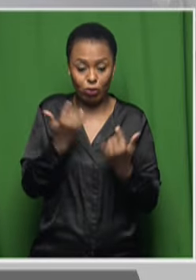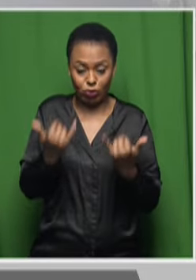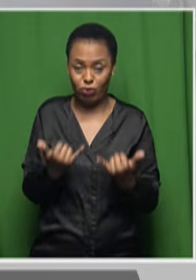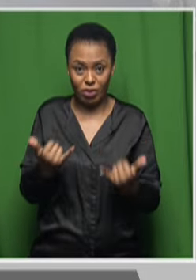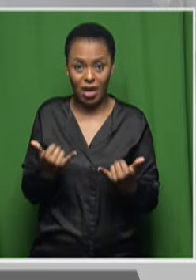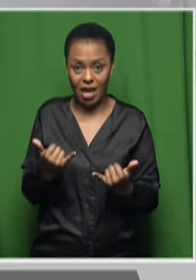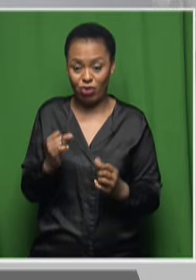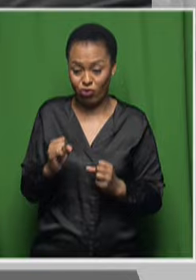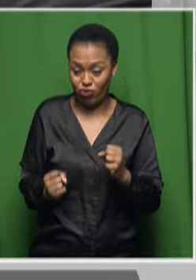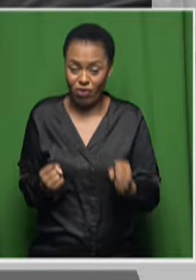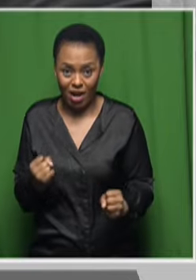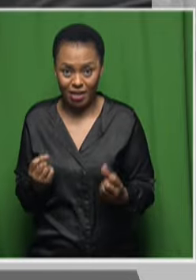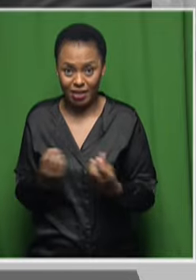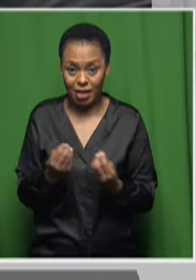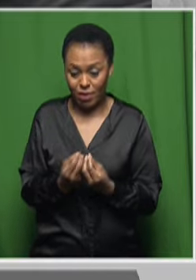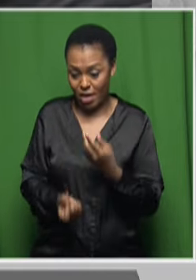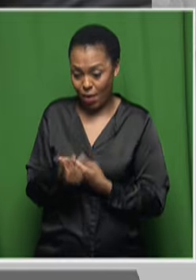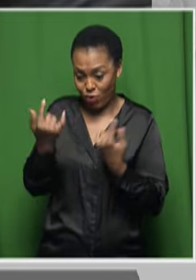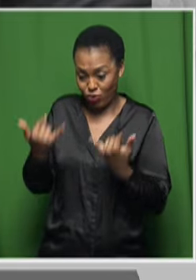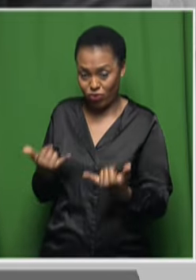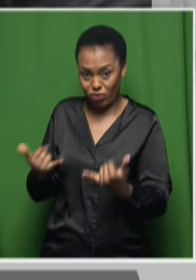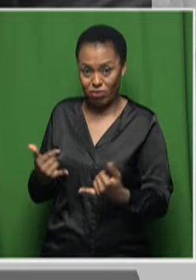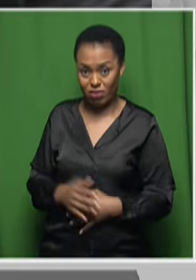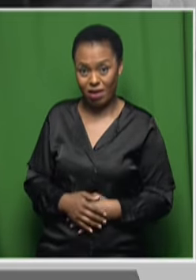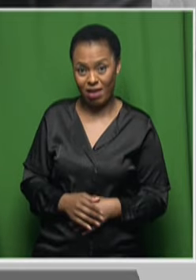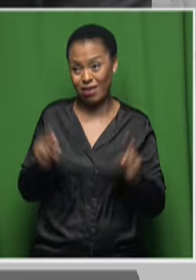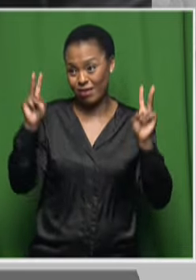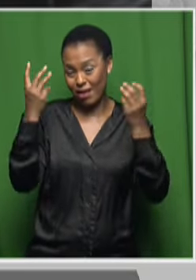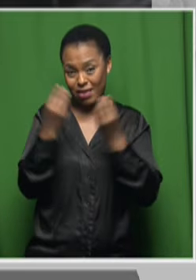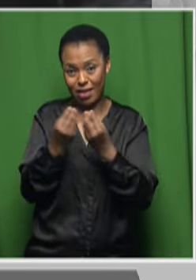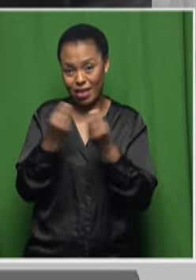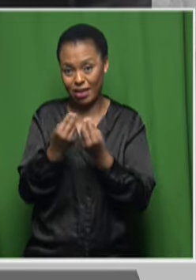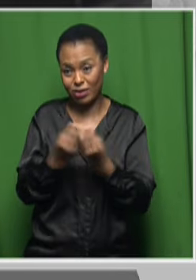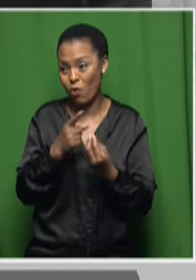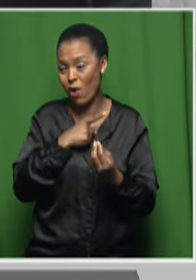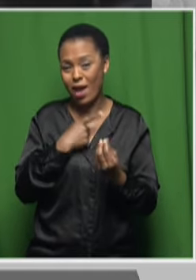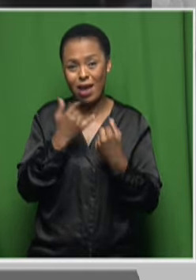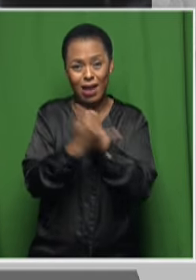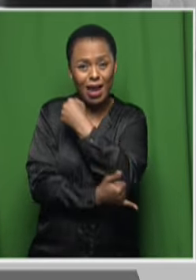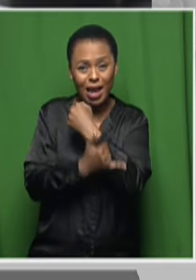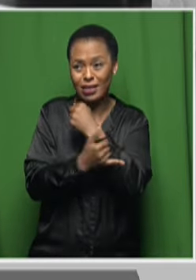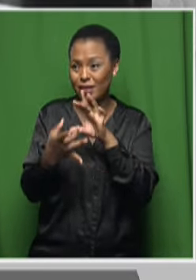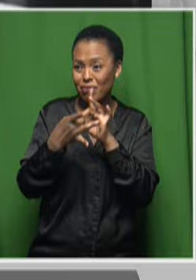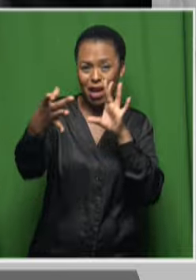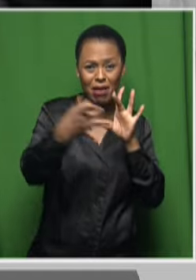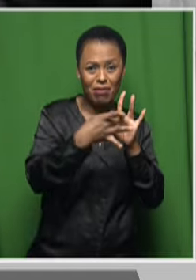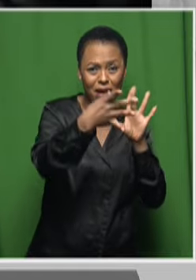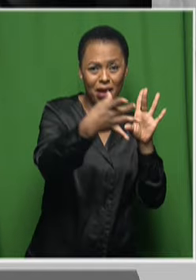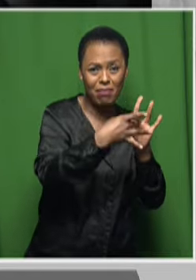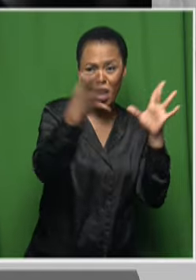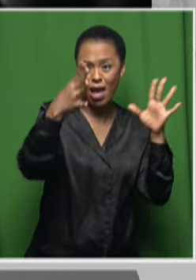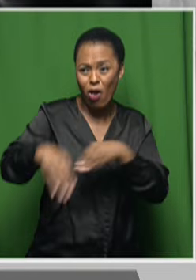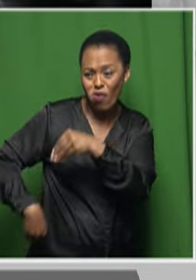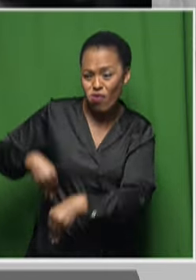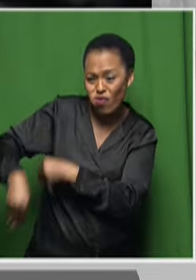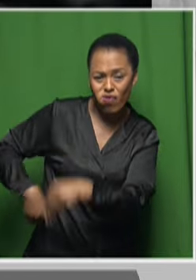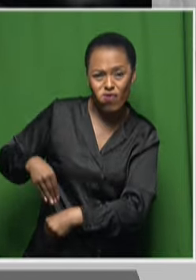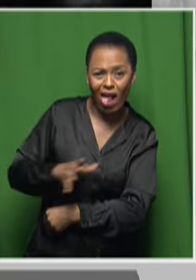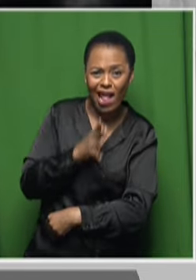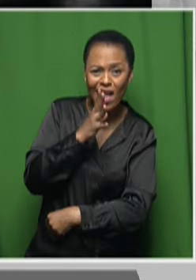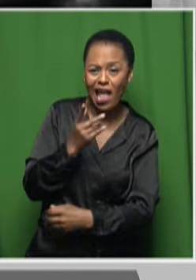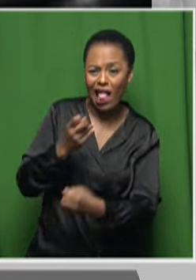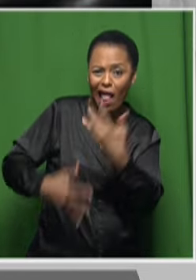not be struggling with things that we're struggling with today: disunited country, corruption, and all other things, you name